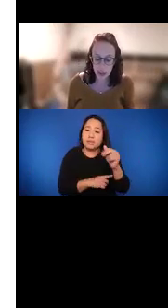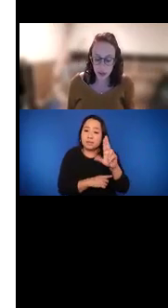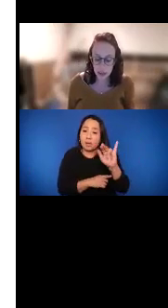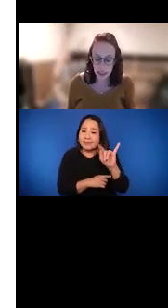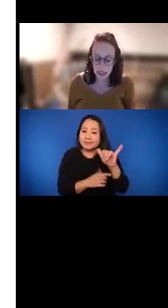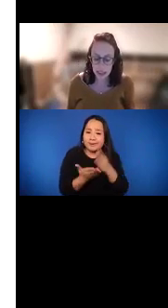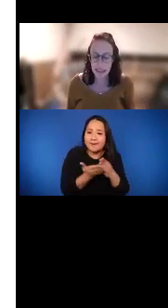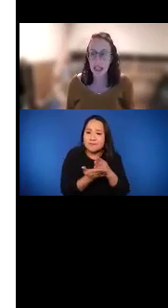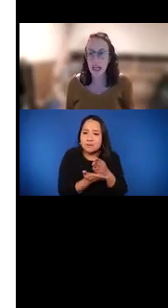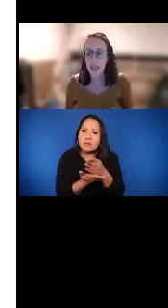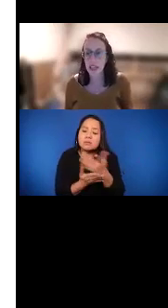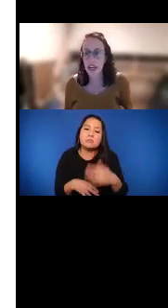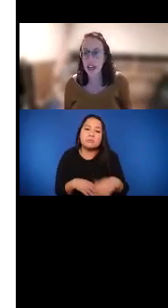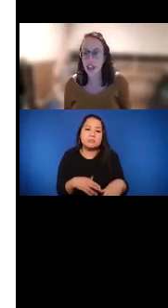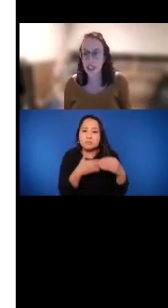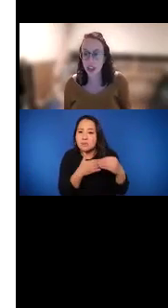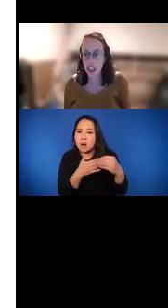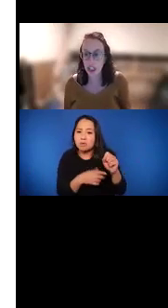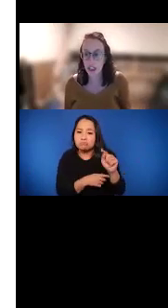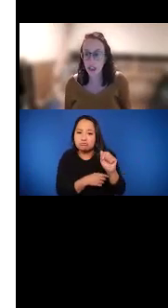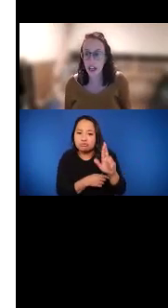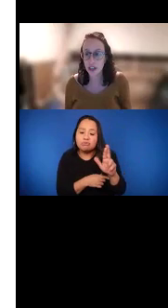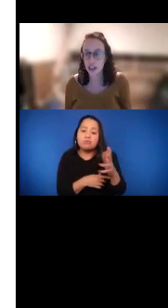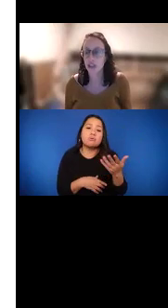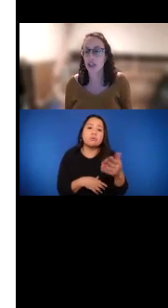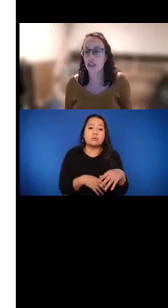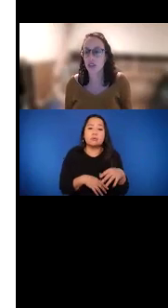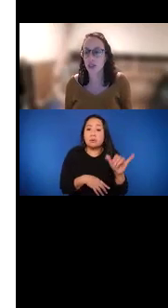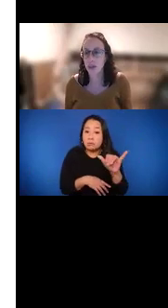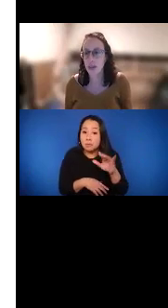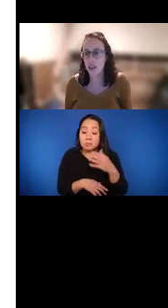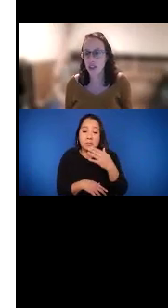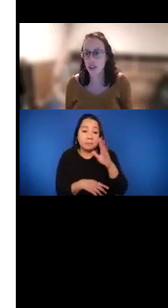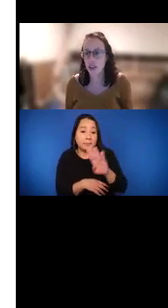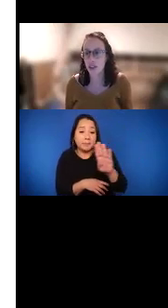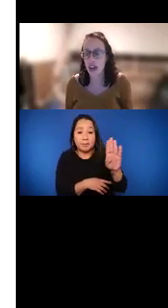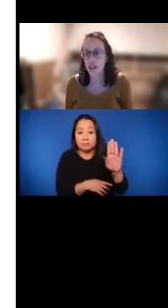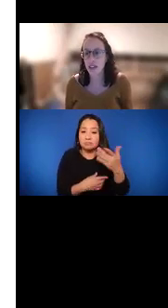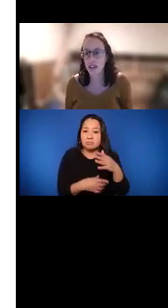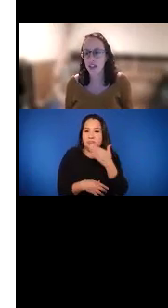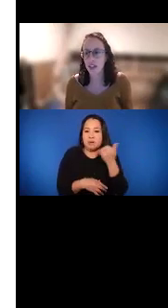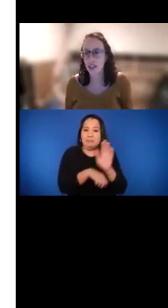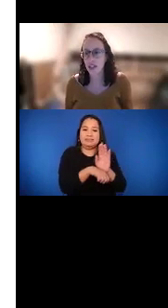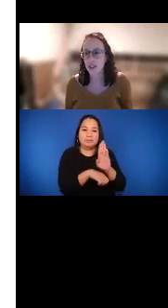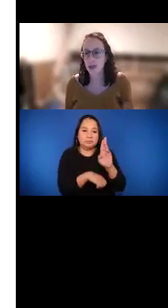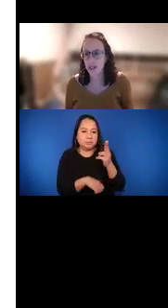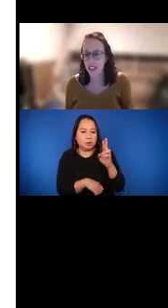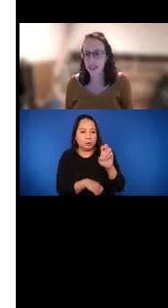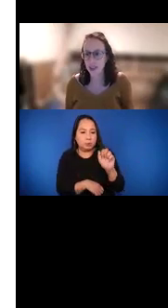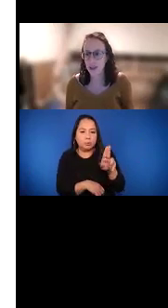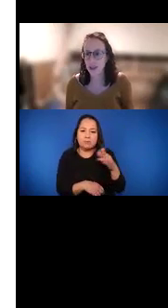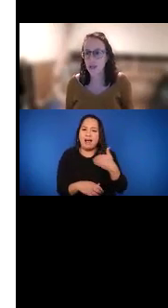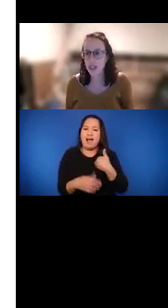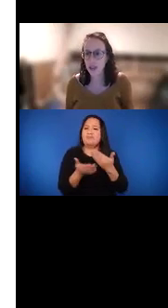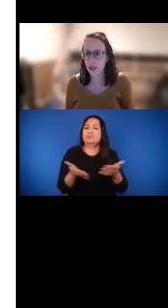has resources, the IRS Charity Register for you to make sure that you're